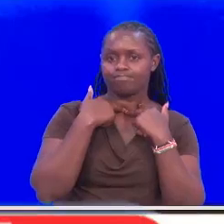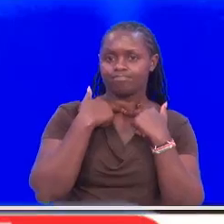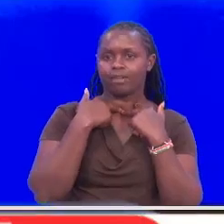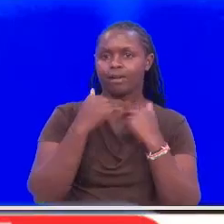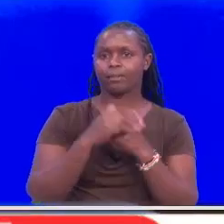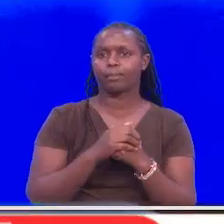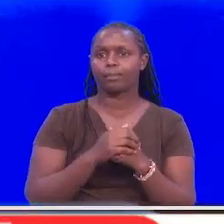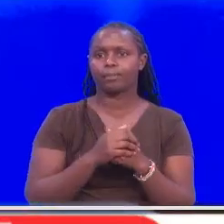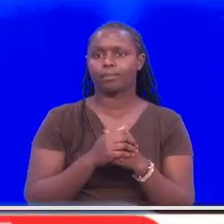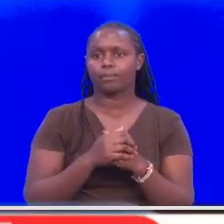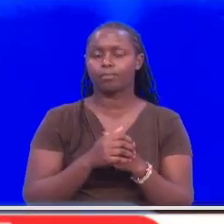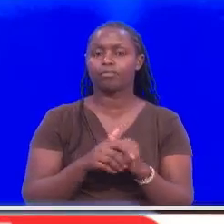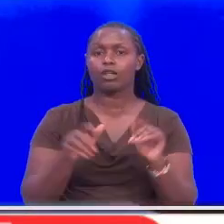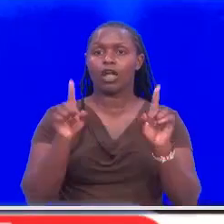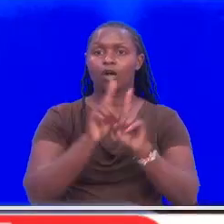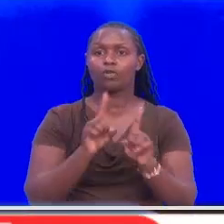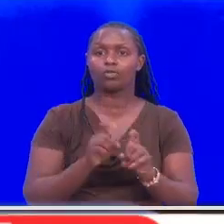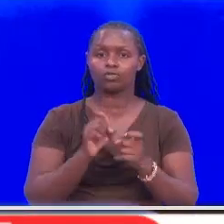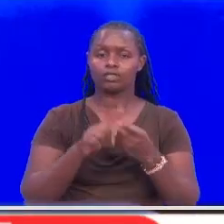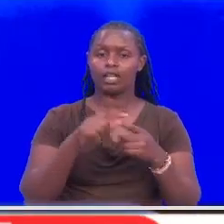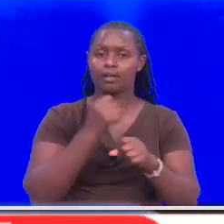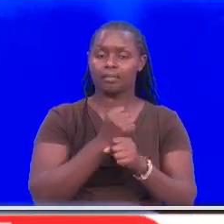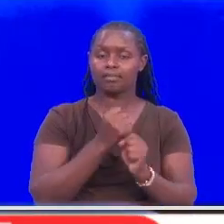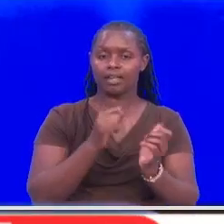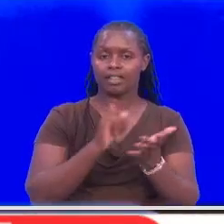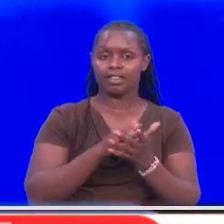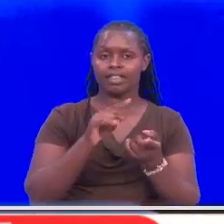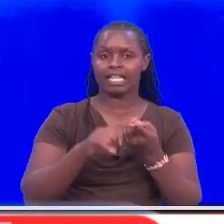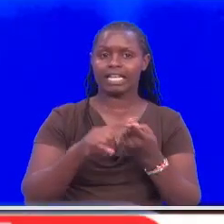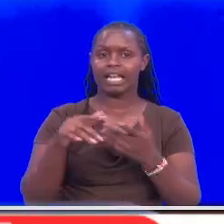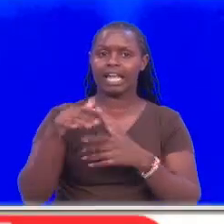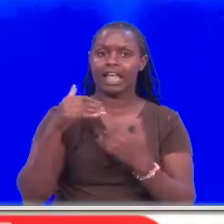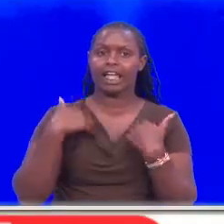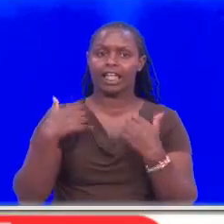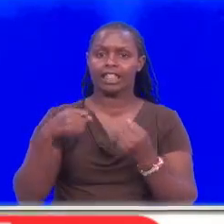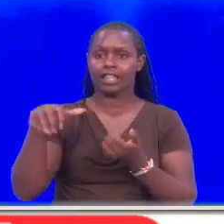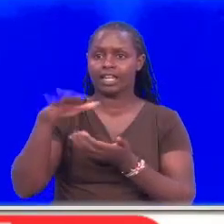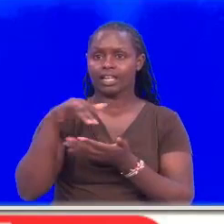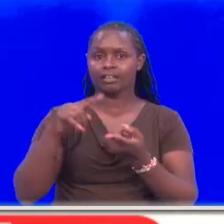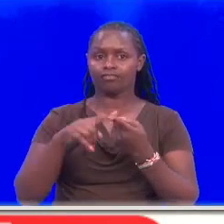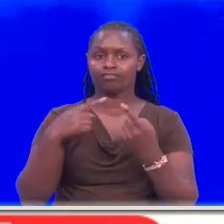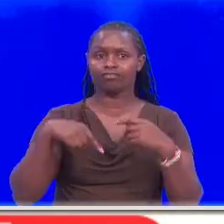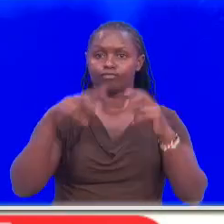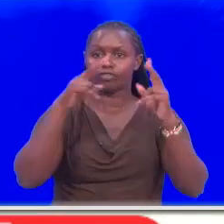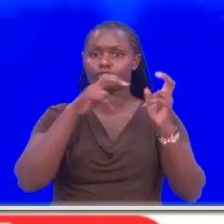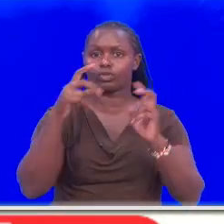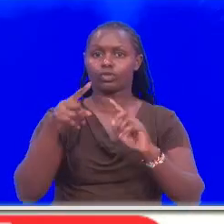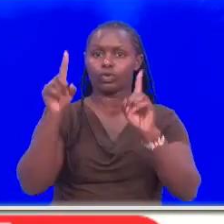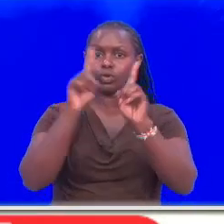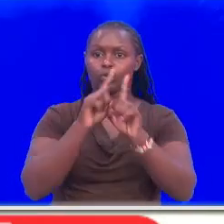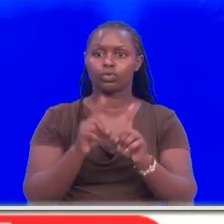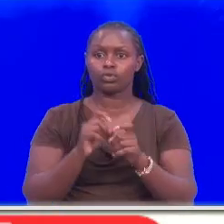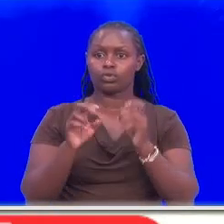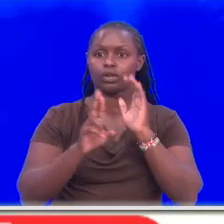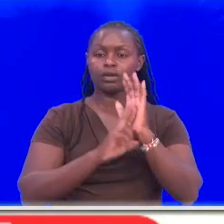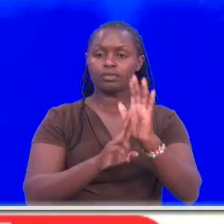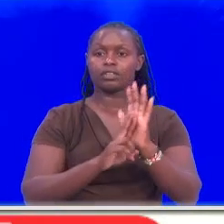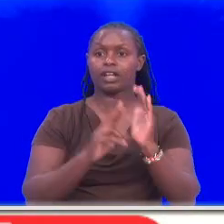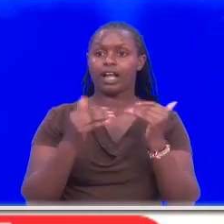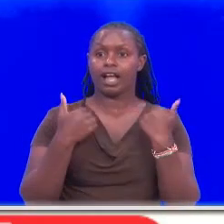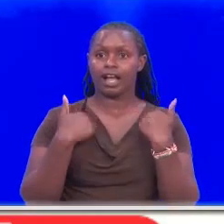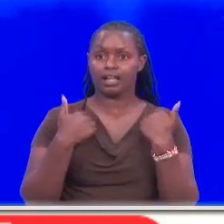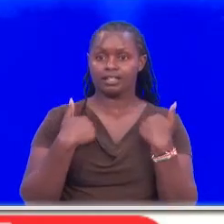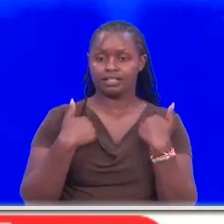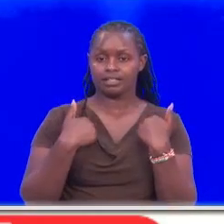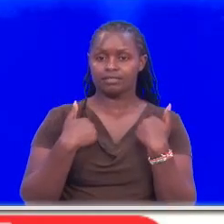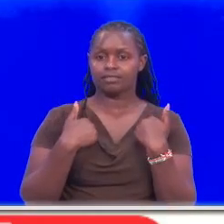the deplorable, that is, state of health in the area, and even caused loss of life. Area women representative has, or area